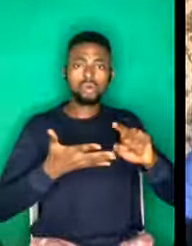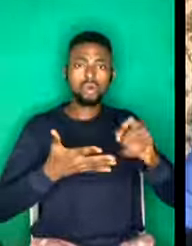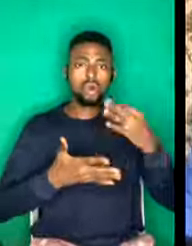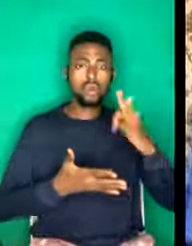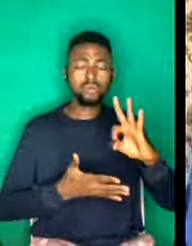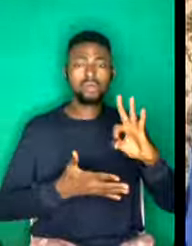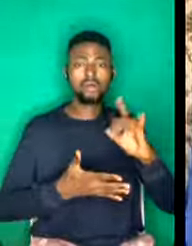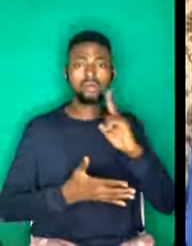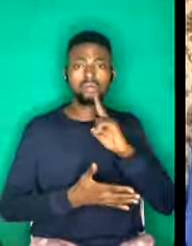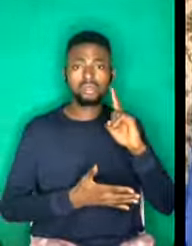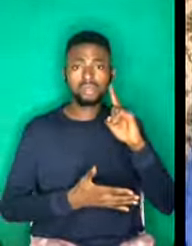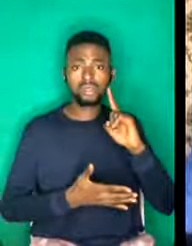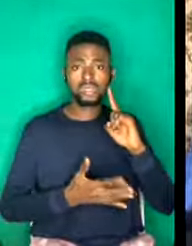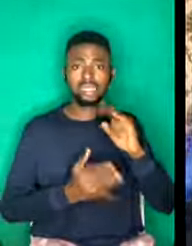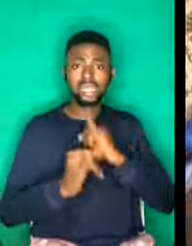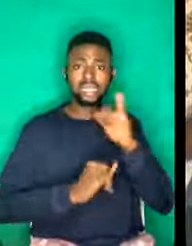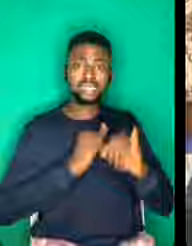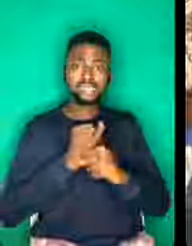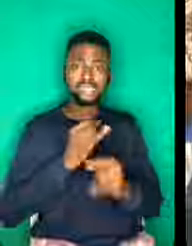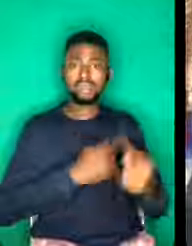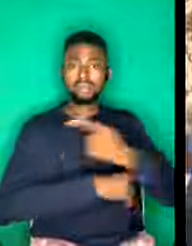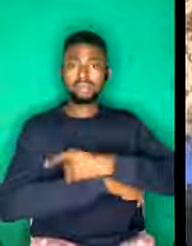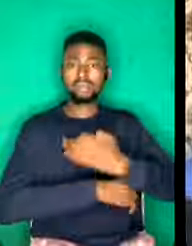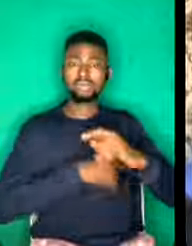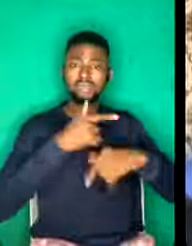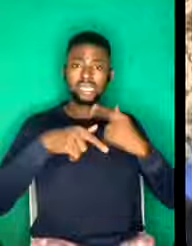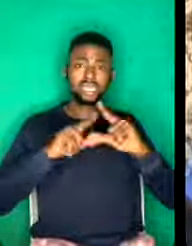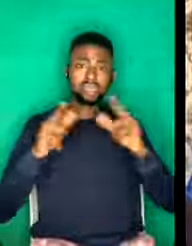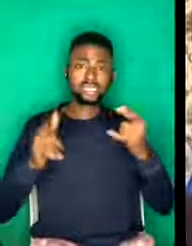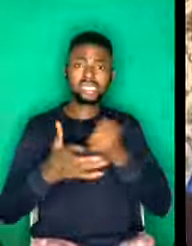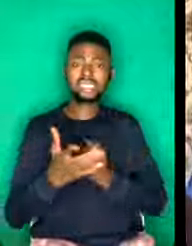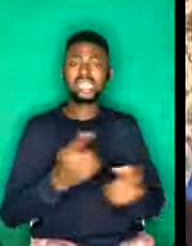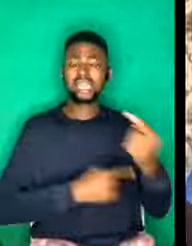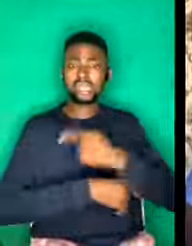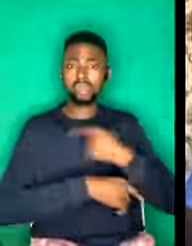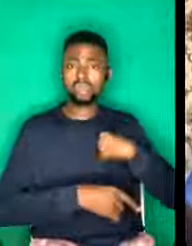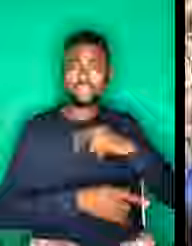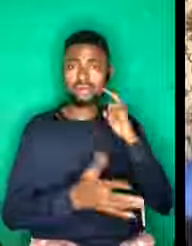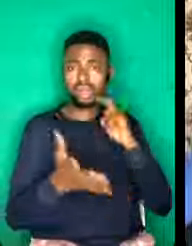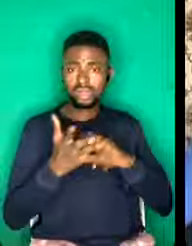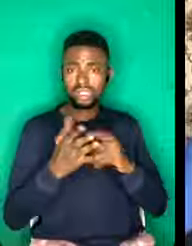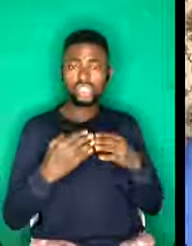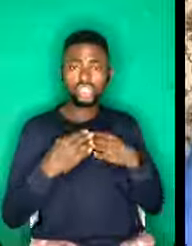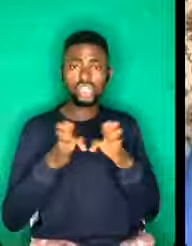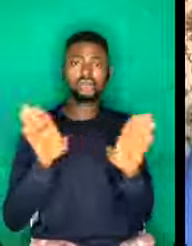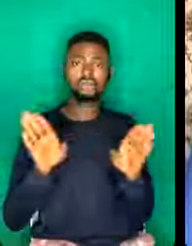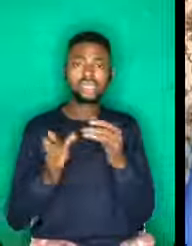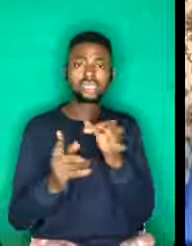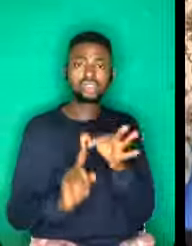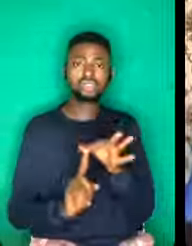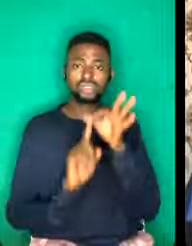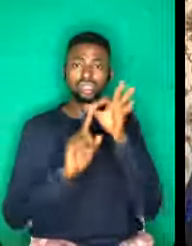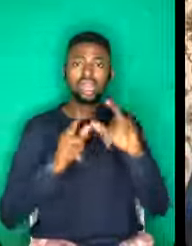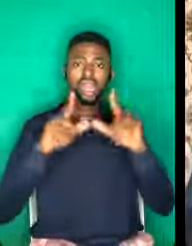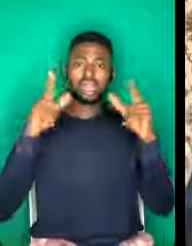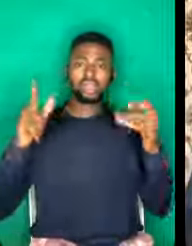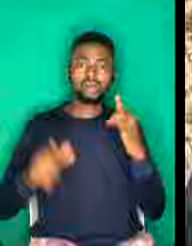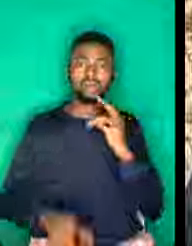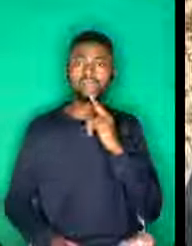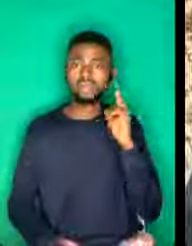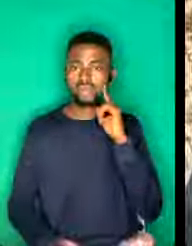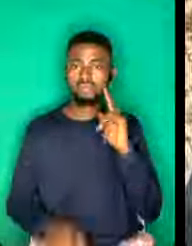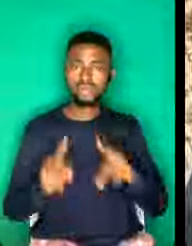International Day of Sign Language. It's a day that we recognize generally sign language, a unique language of the deaf